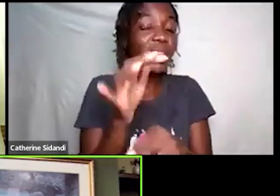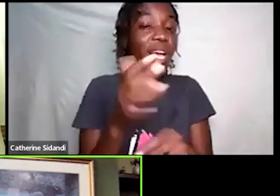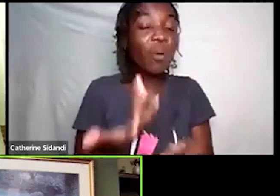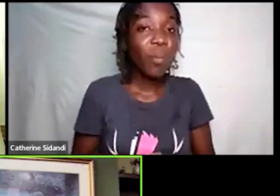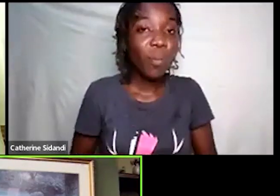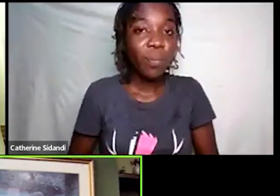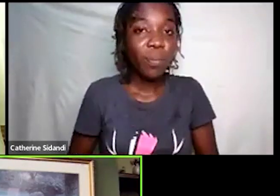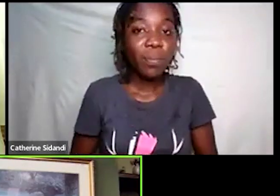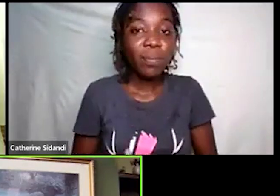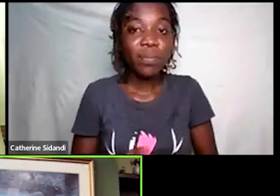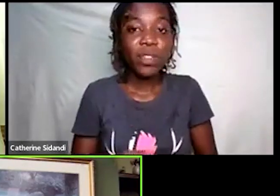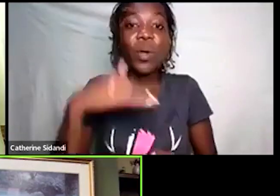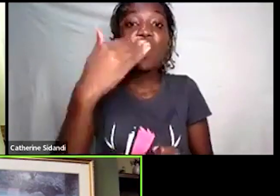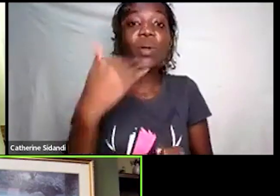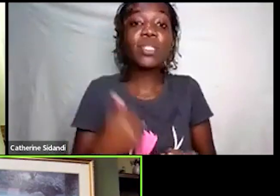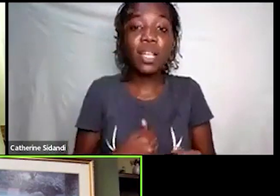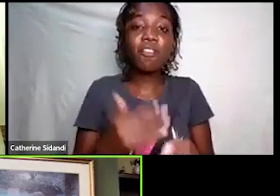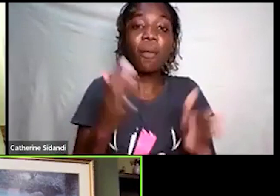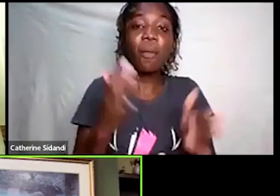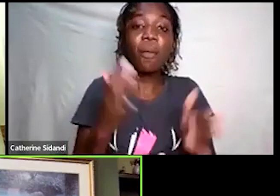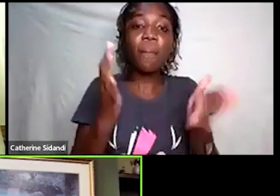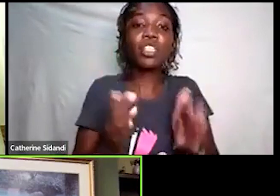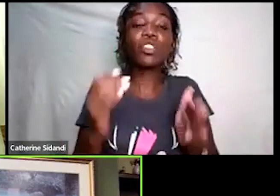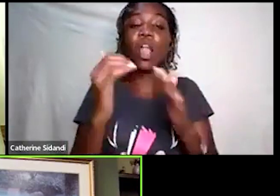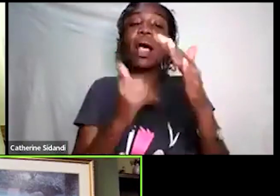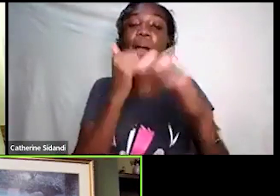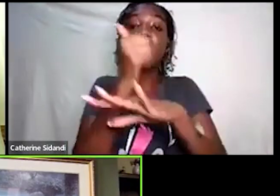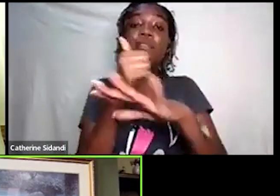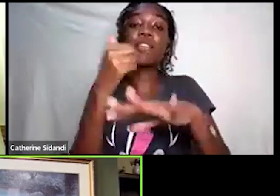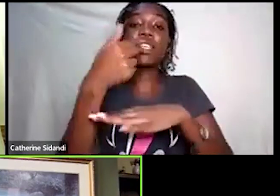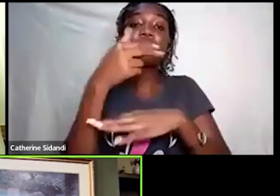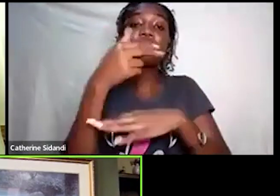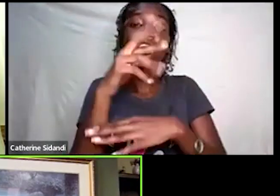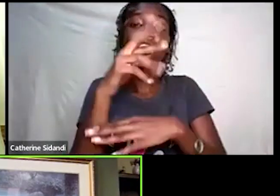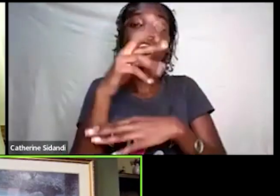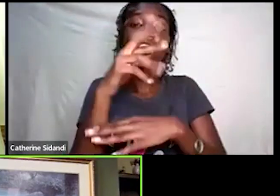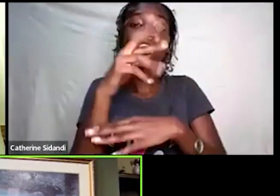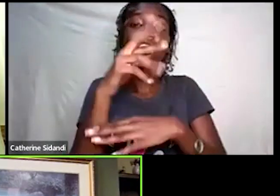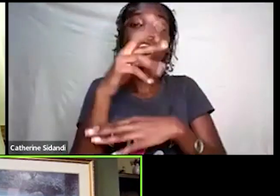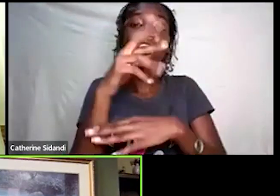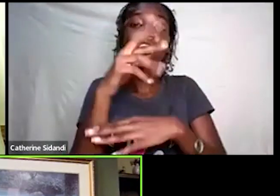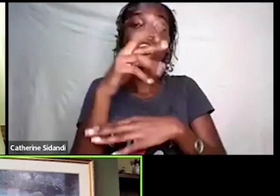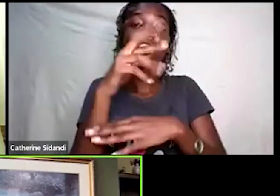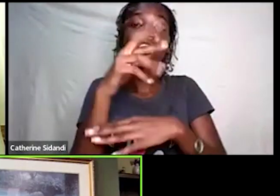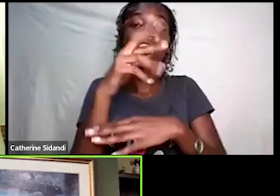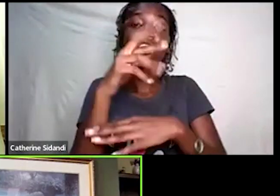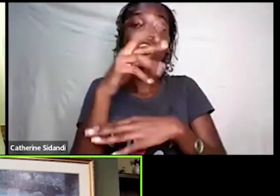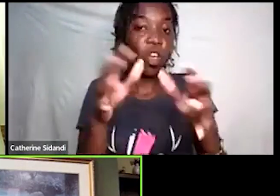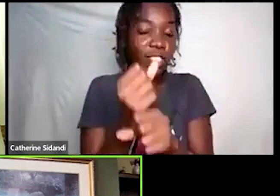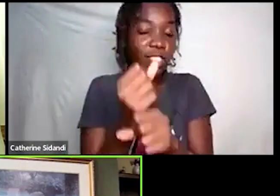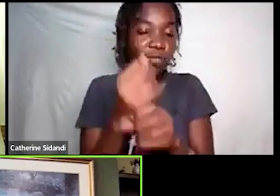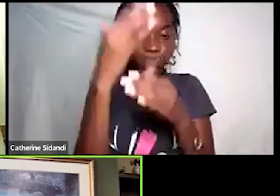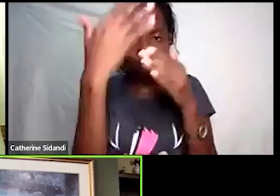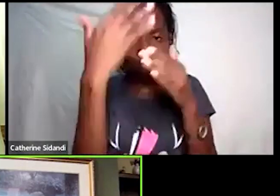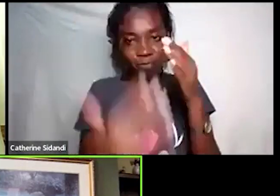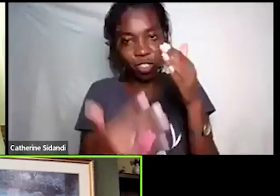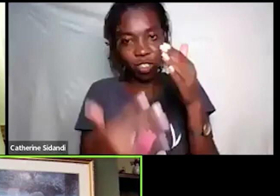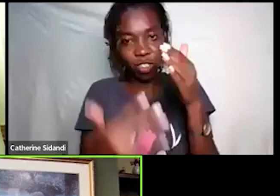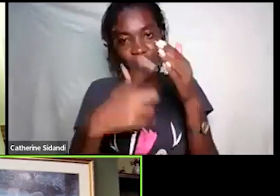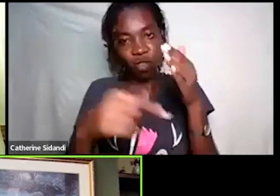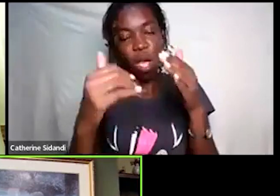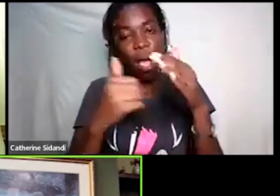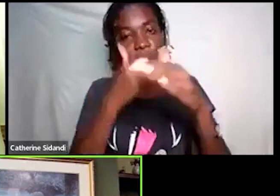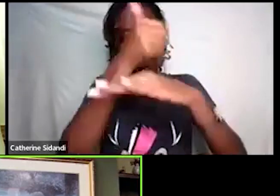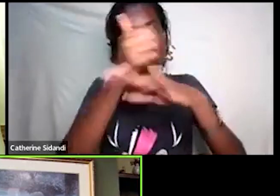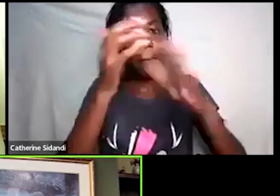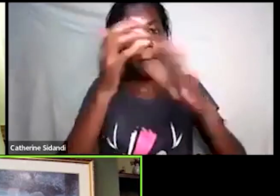above the HR. There's always someone above the HR. Follow the organization chart. Go to the upper person.